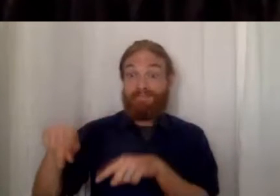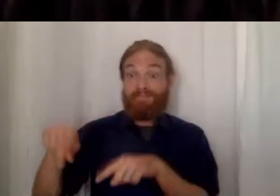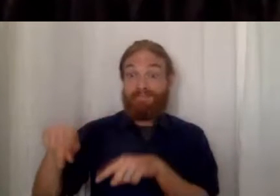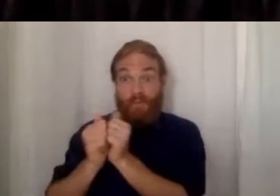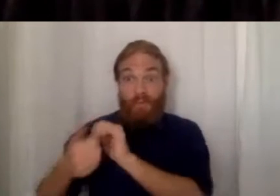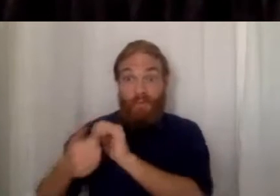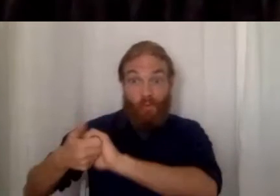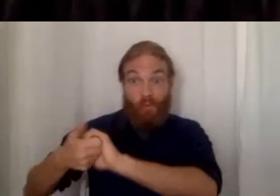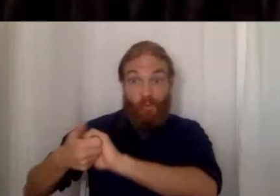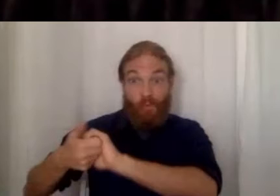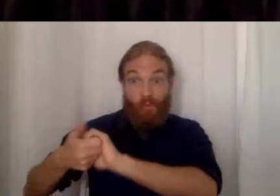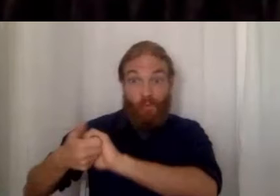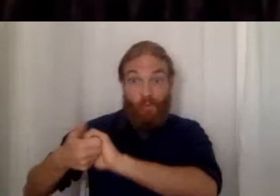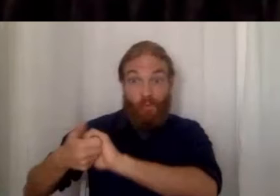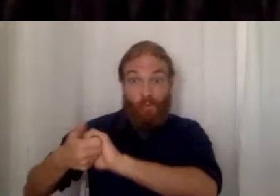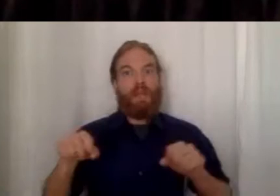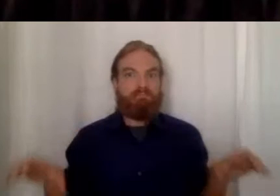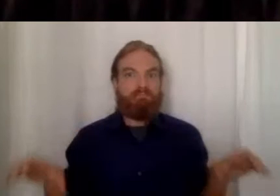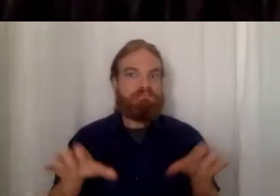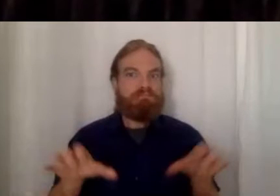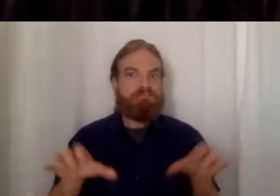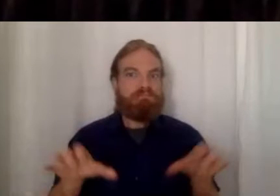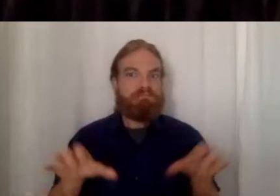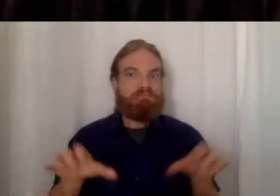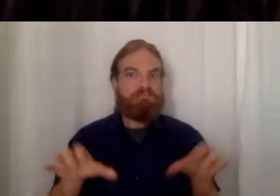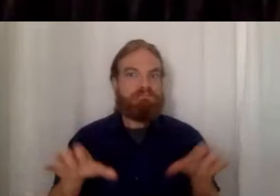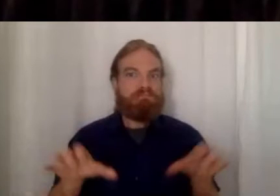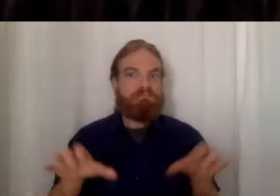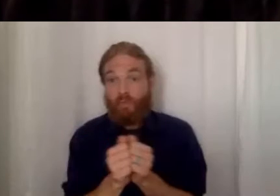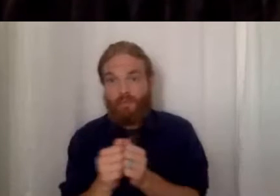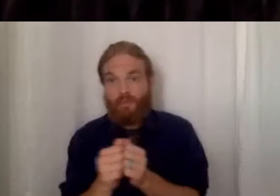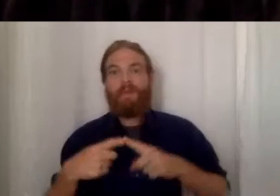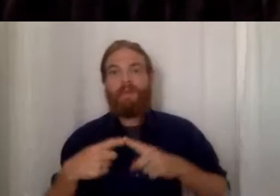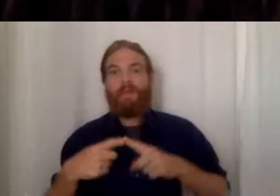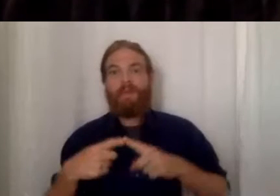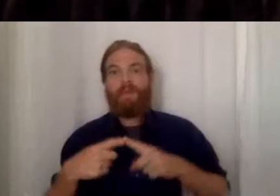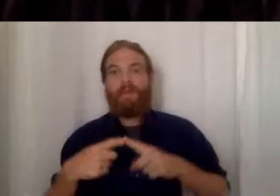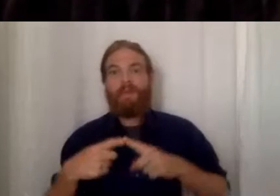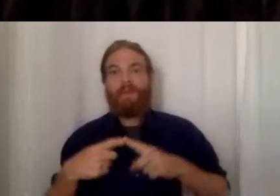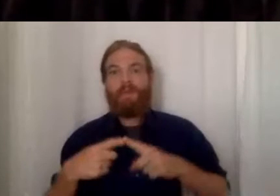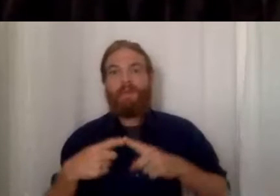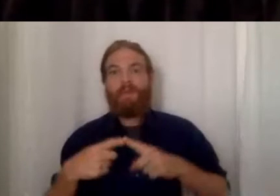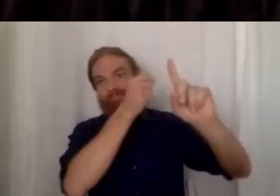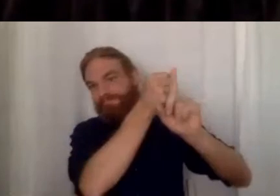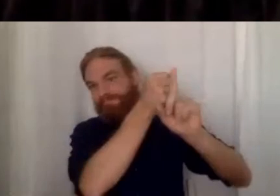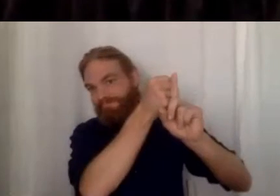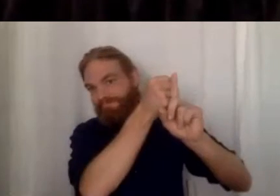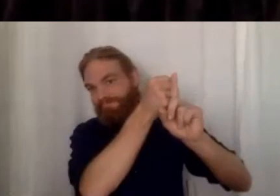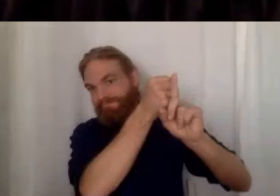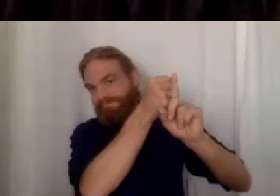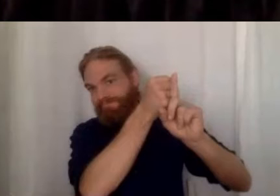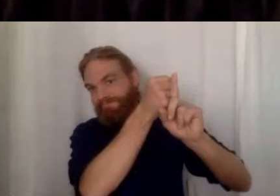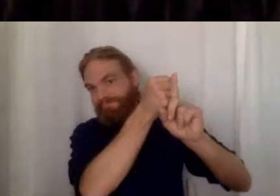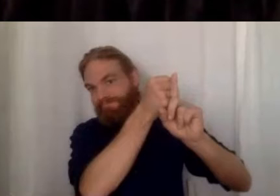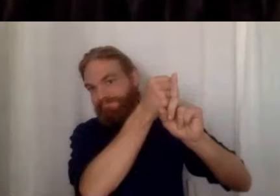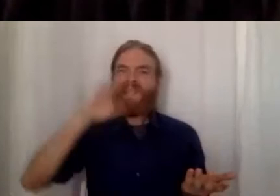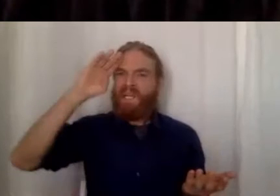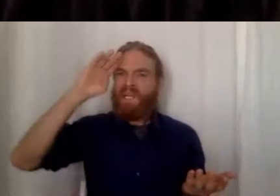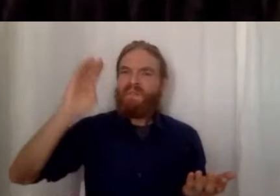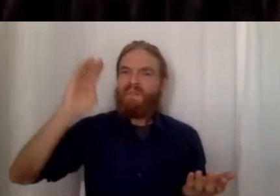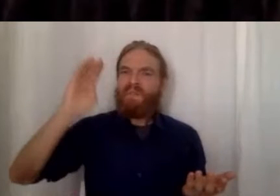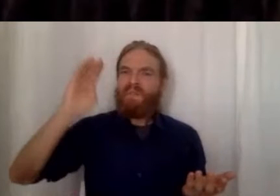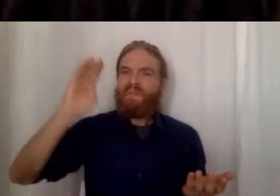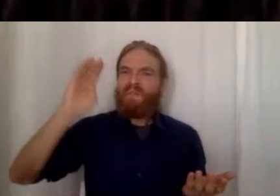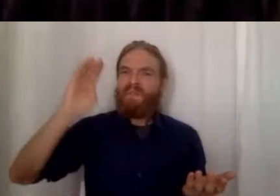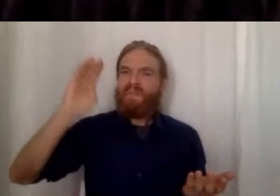together to accomplish the mission. And I know that there are other organizations that are having challenges hiring nurses